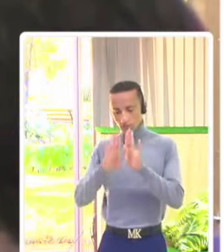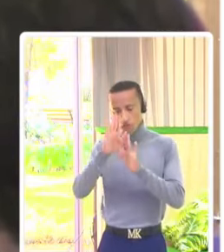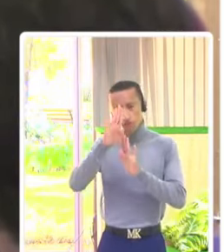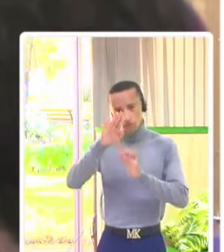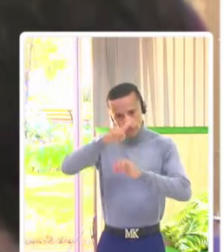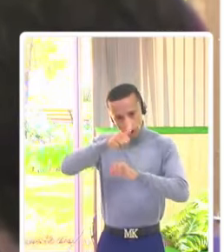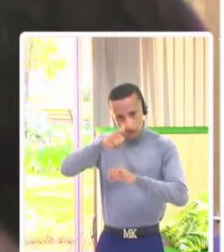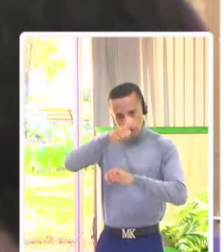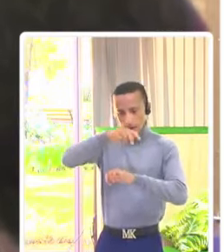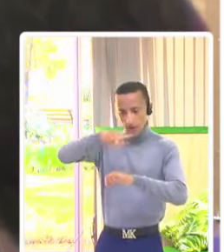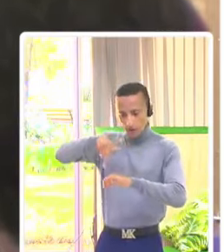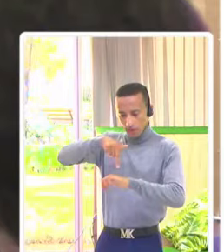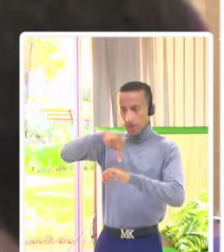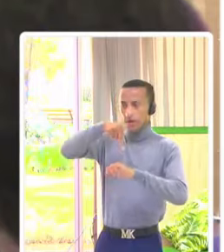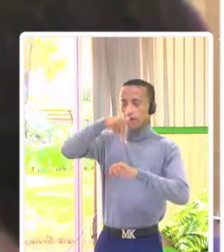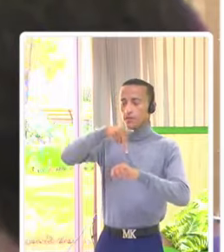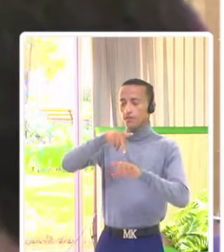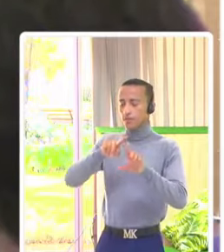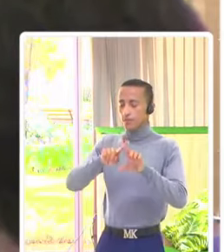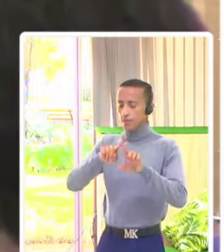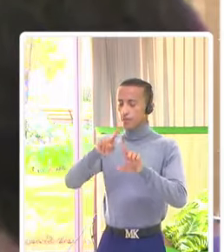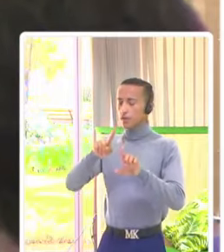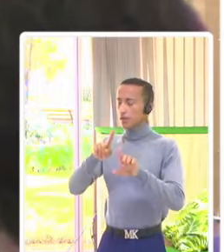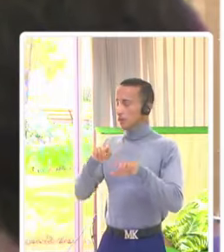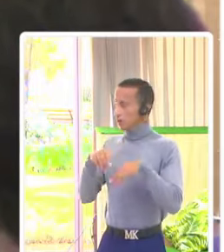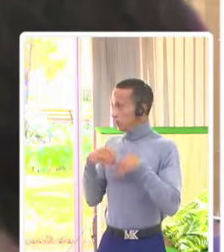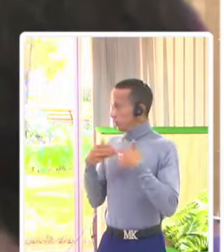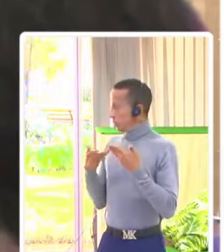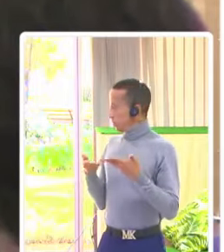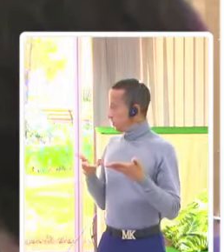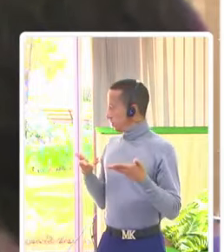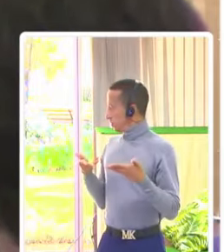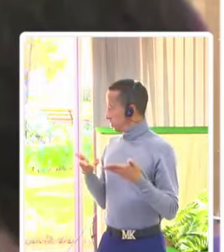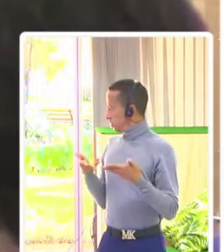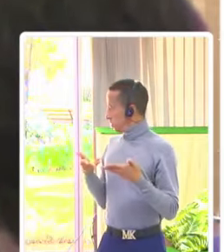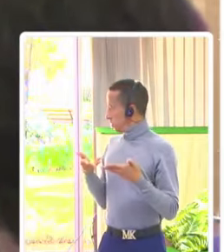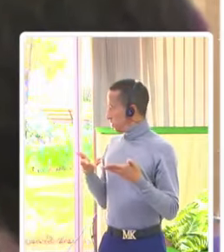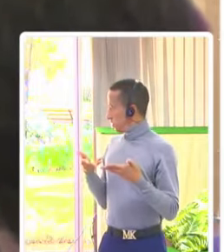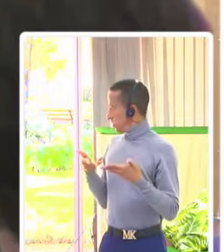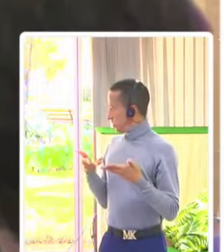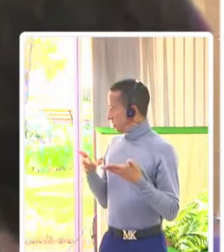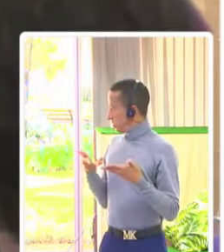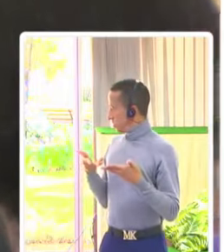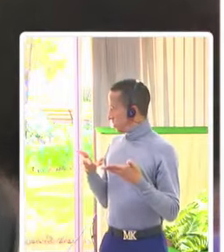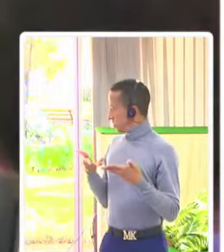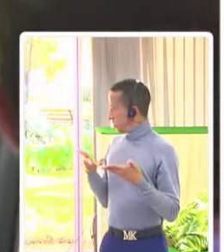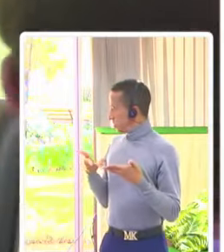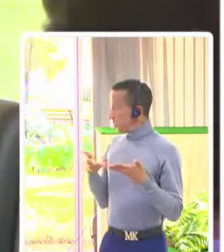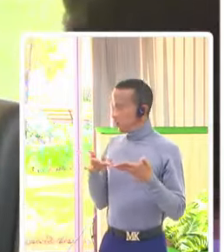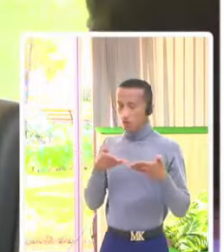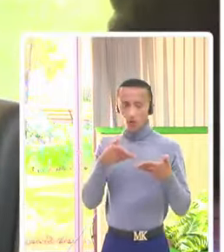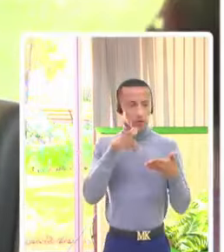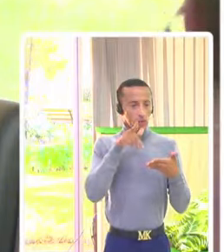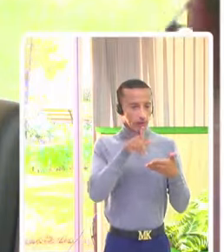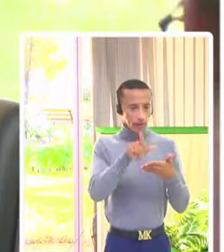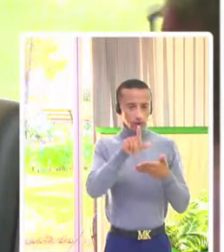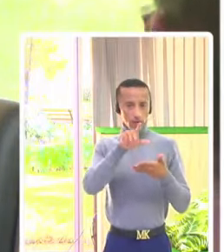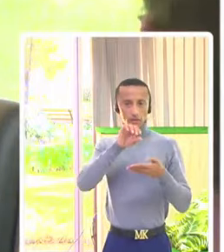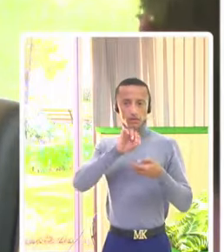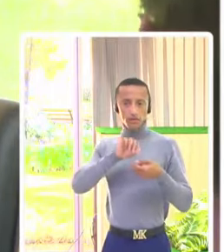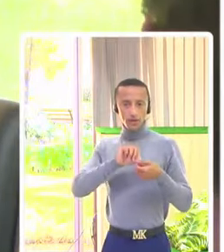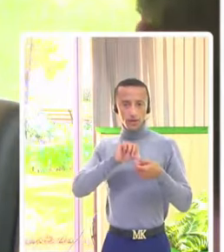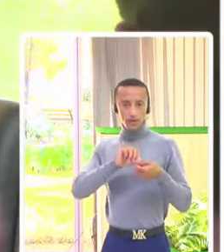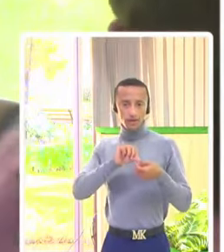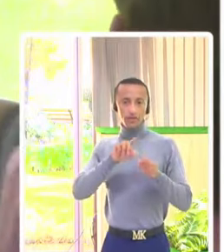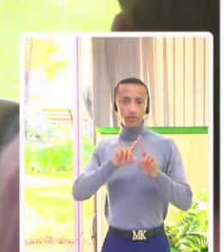public services can pull off something really remarkable and fantastic. So it's sometimes not even the people are not the problem, the